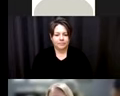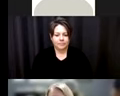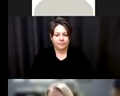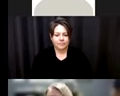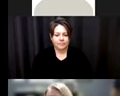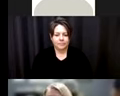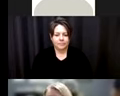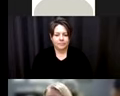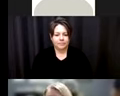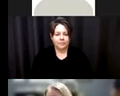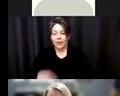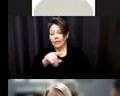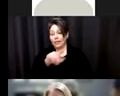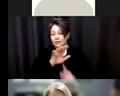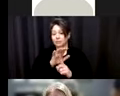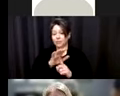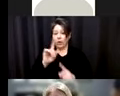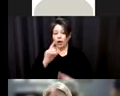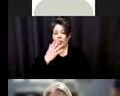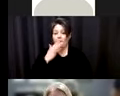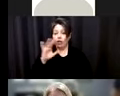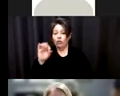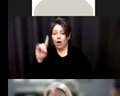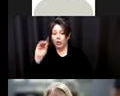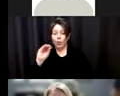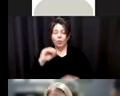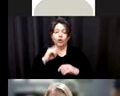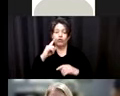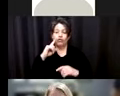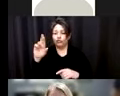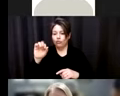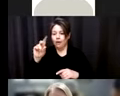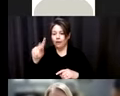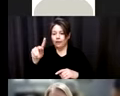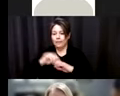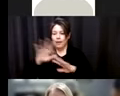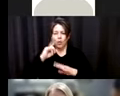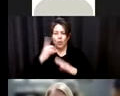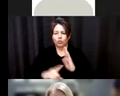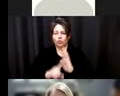This is very popular in Colorado, the Rocky Mountain beard tongue, and it gets quite tall.